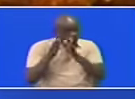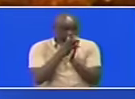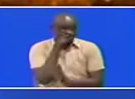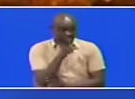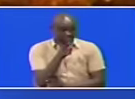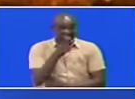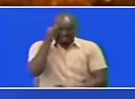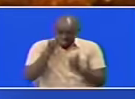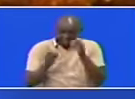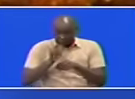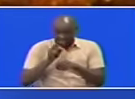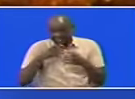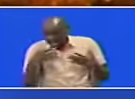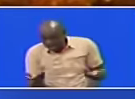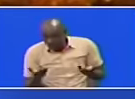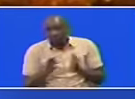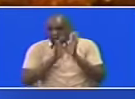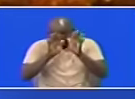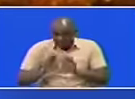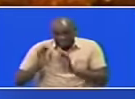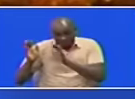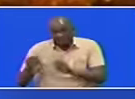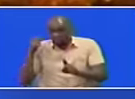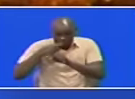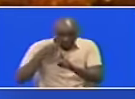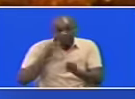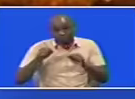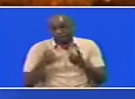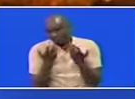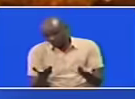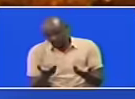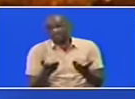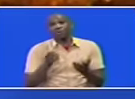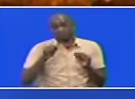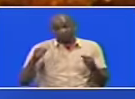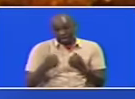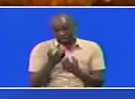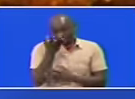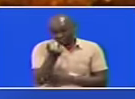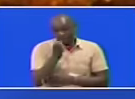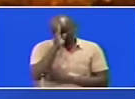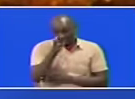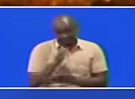the last-minute effort and campaigns, or lobbying if you like, that will be taking place on